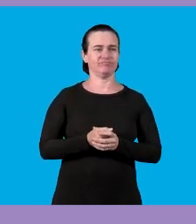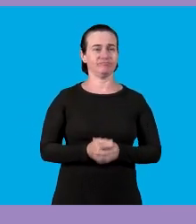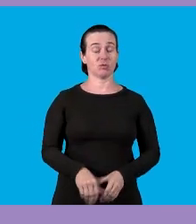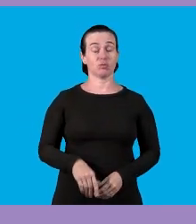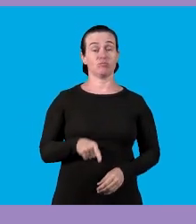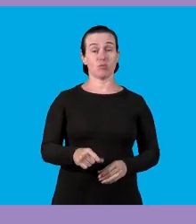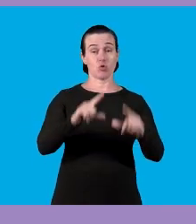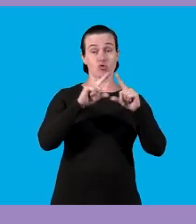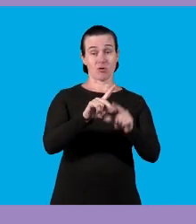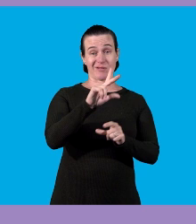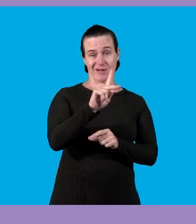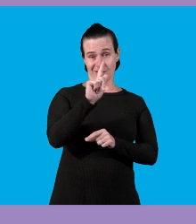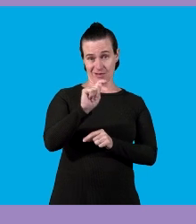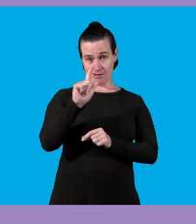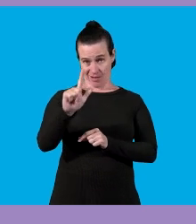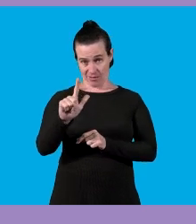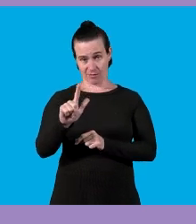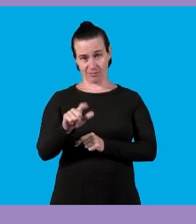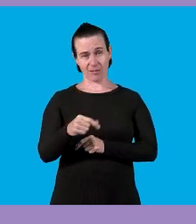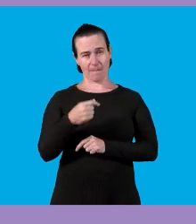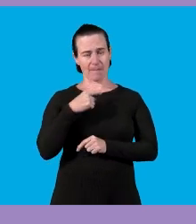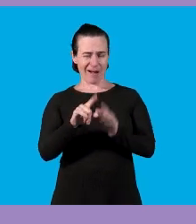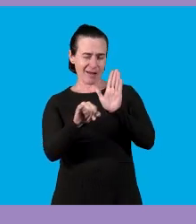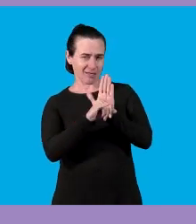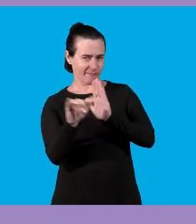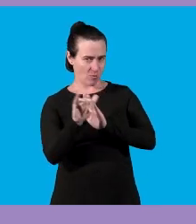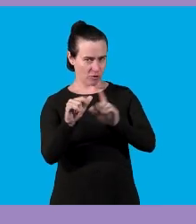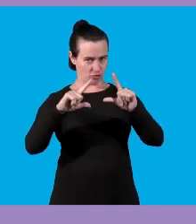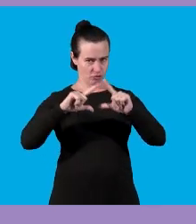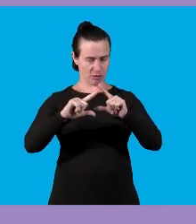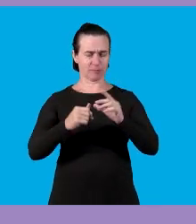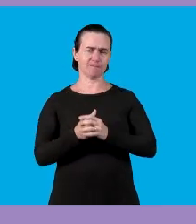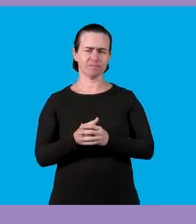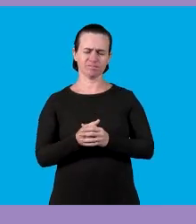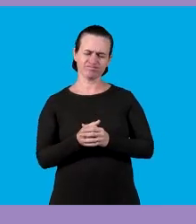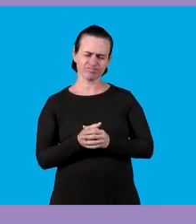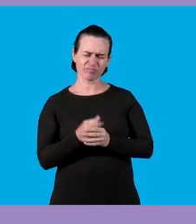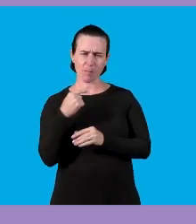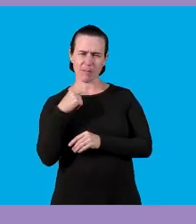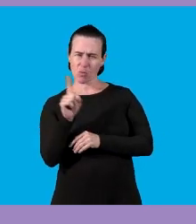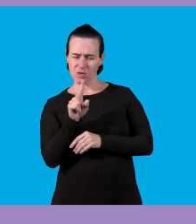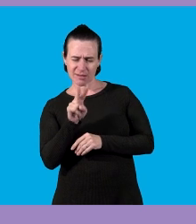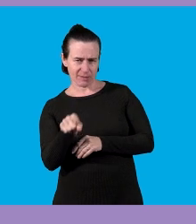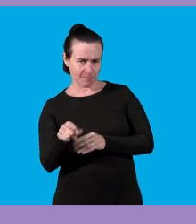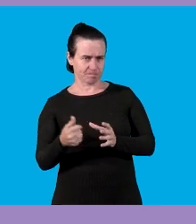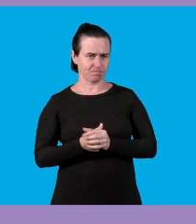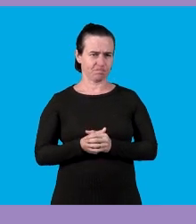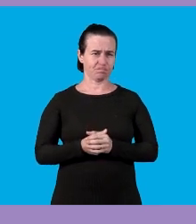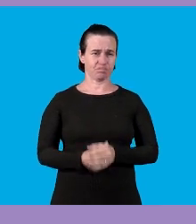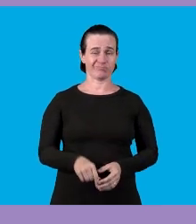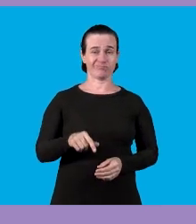in triangle KTL, because that's what I'm looking at. I noticed that angle